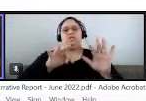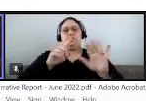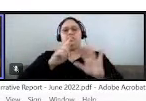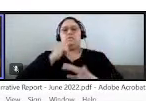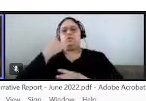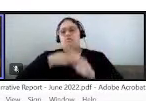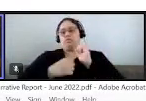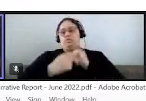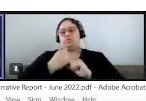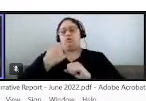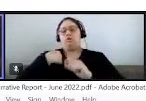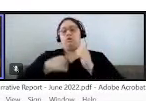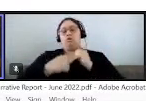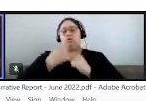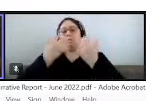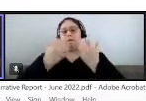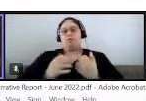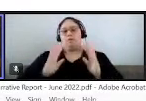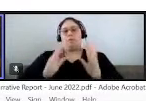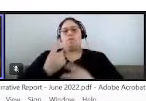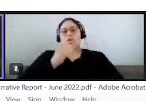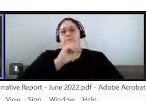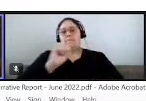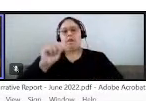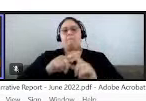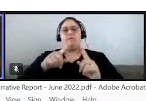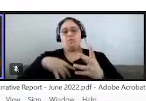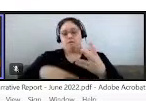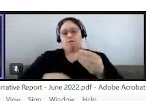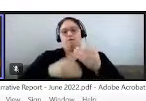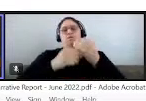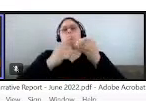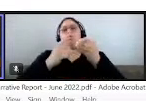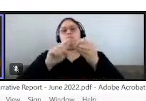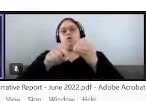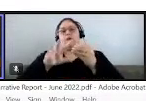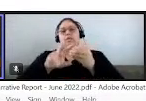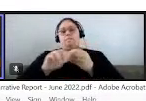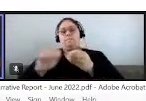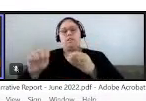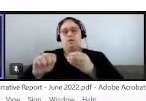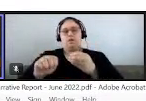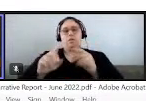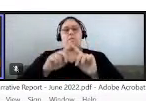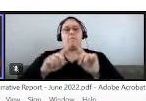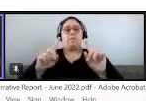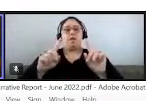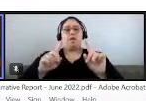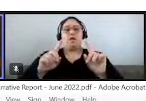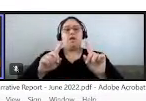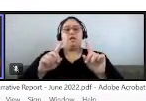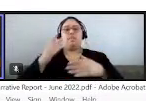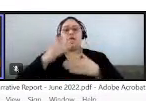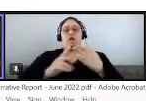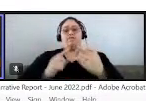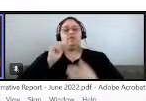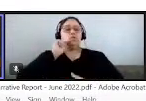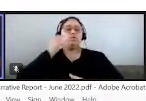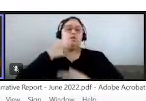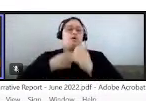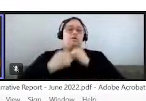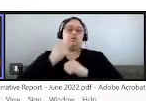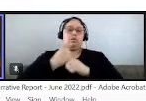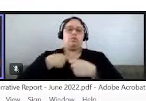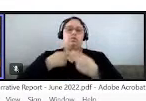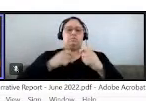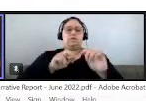Last year's budget was only 1 million. However, in the adjustments estimate, we did supplement that with another 1.8 million. However, as at the end of the first quarter last year,